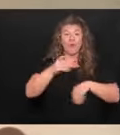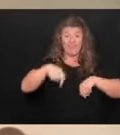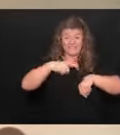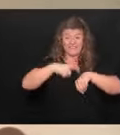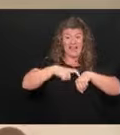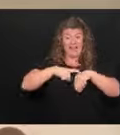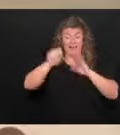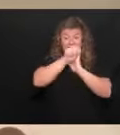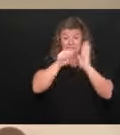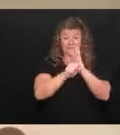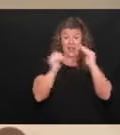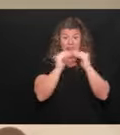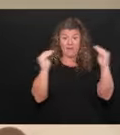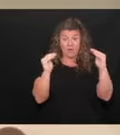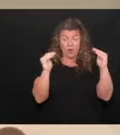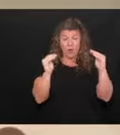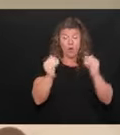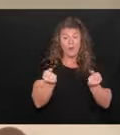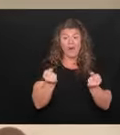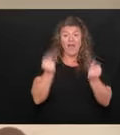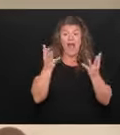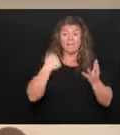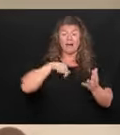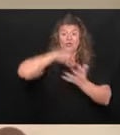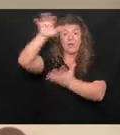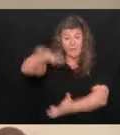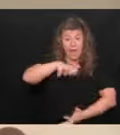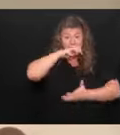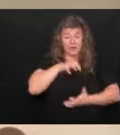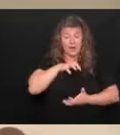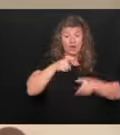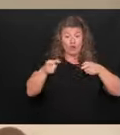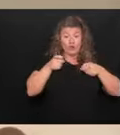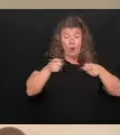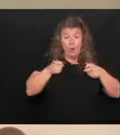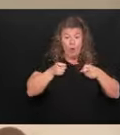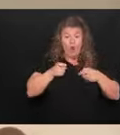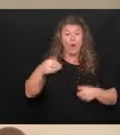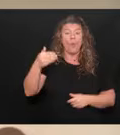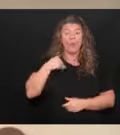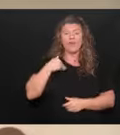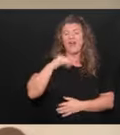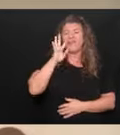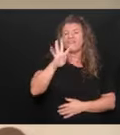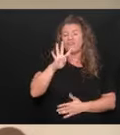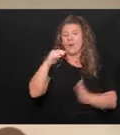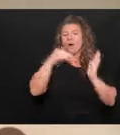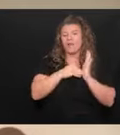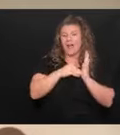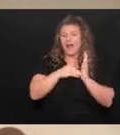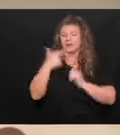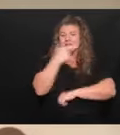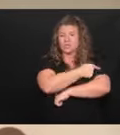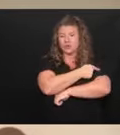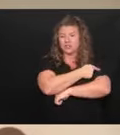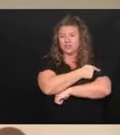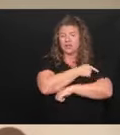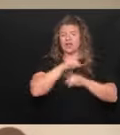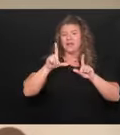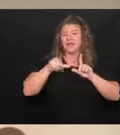state level with the doses that we have control of and manage, we have had 4,000 doses of